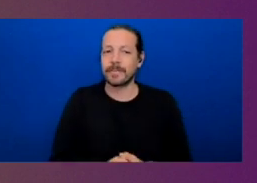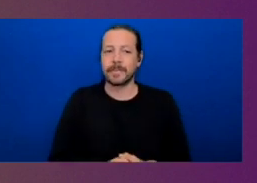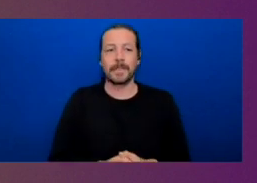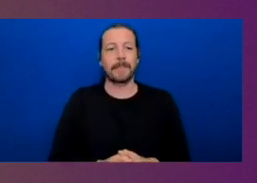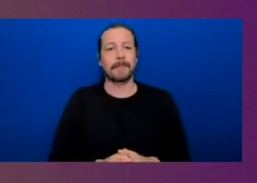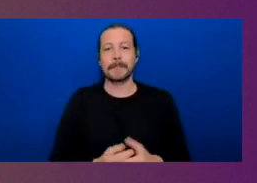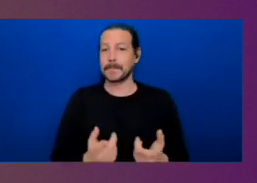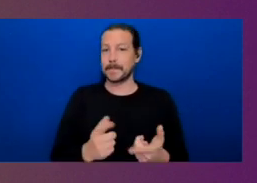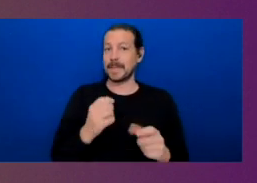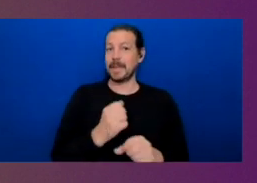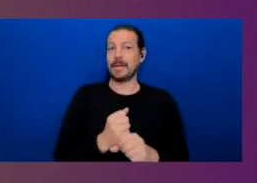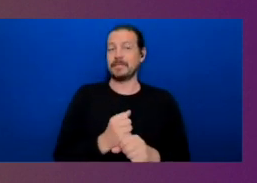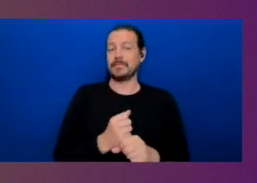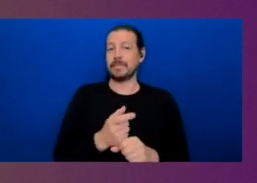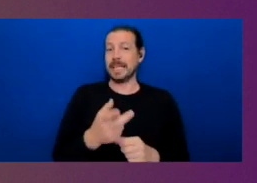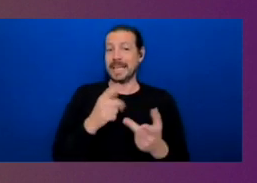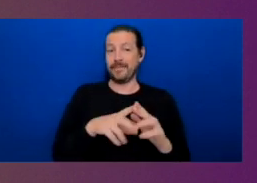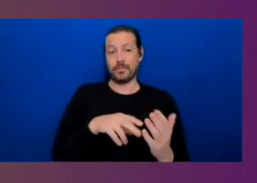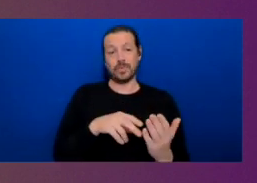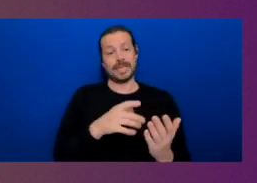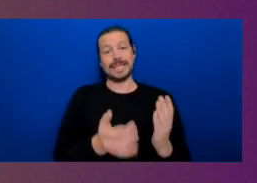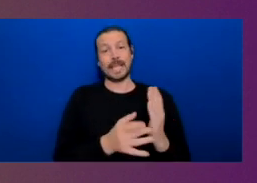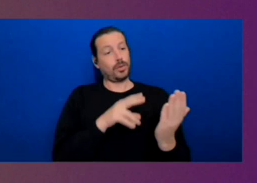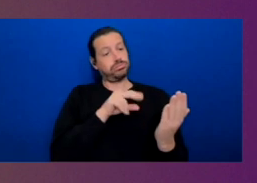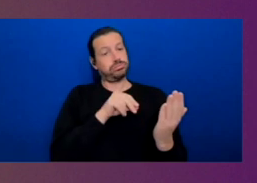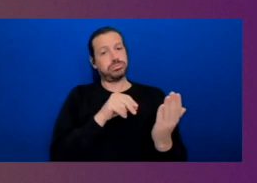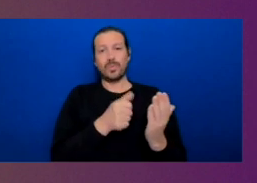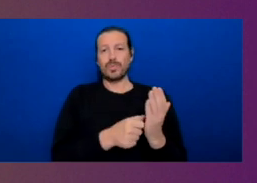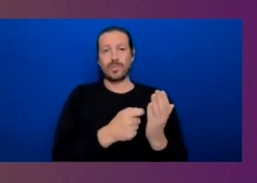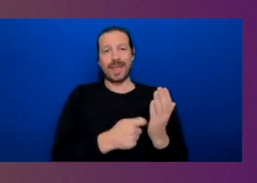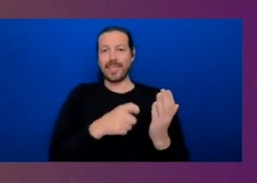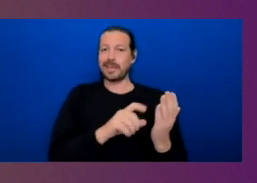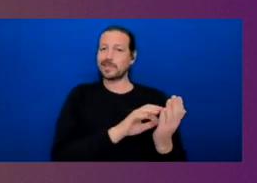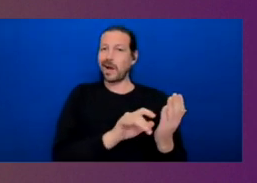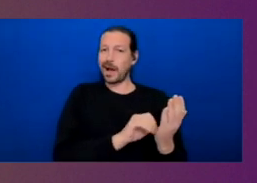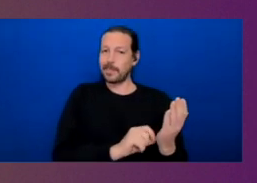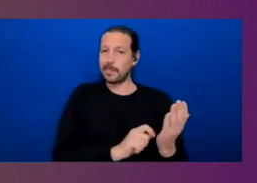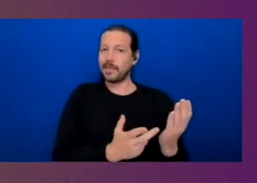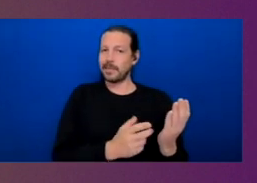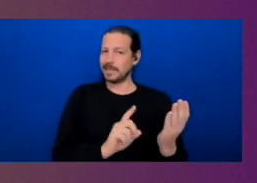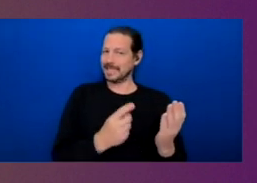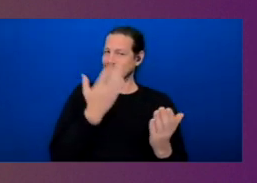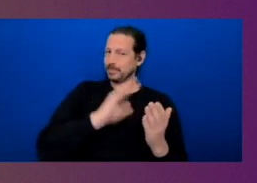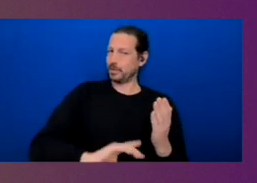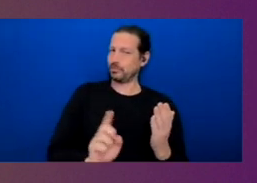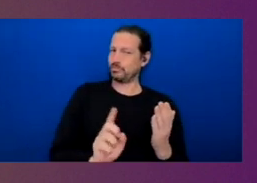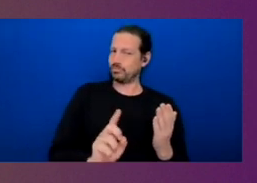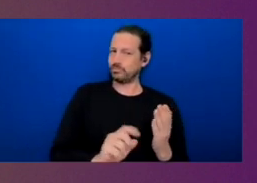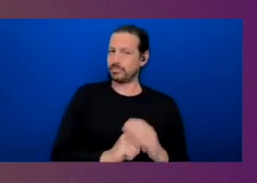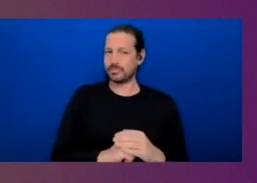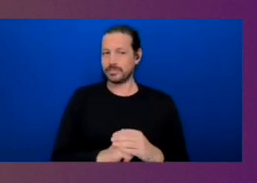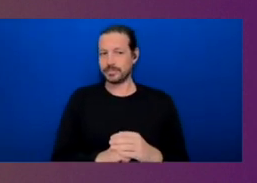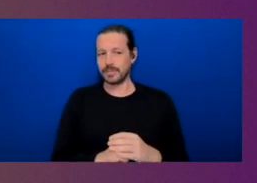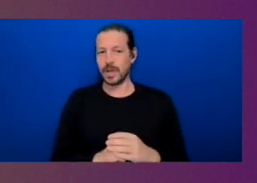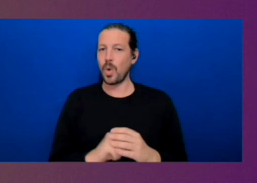you speak to your technology instead of use other input devices? What's the experience like for that? Think about, the language that someone needs